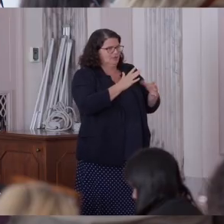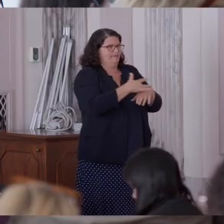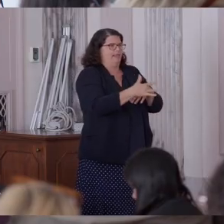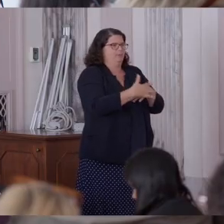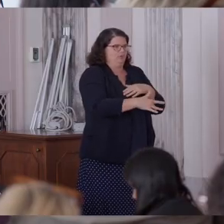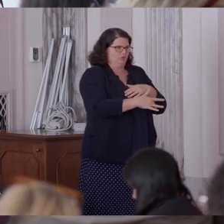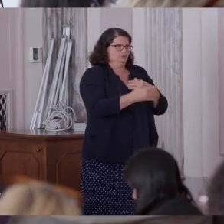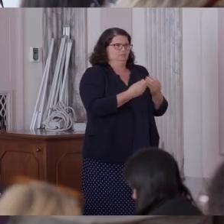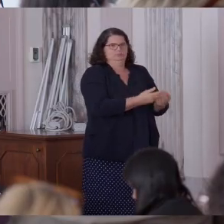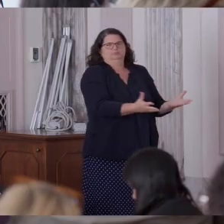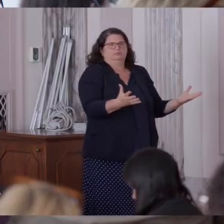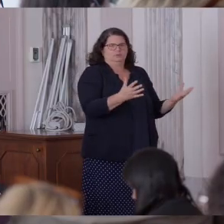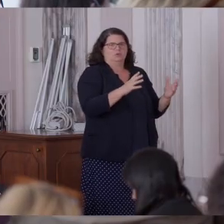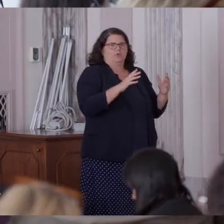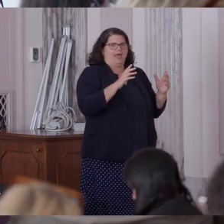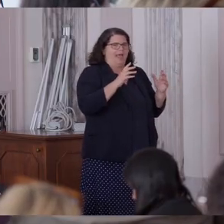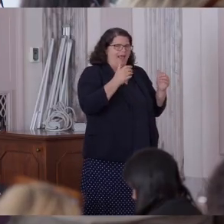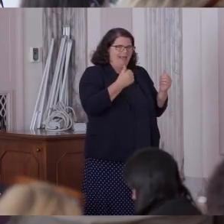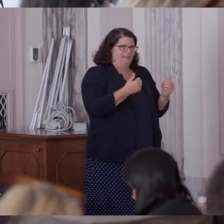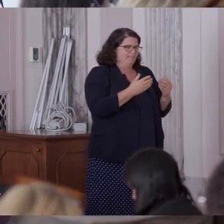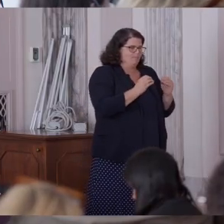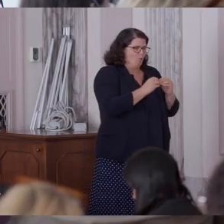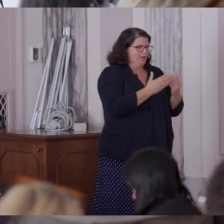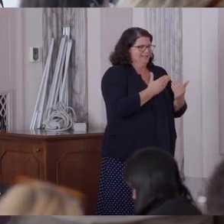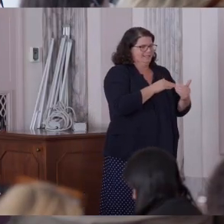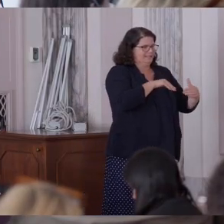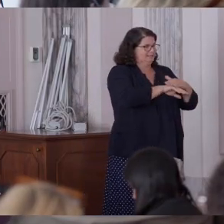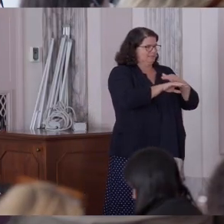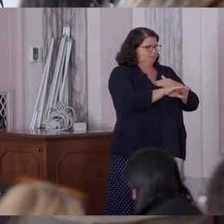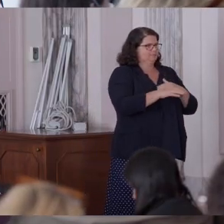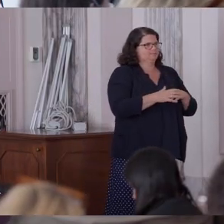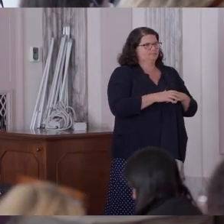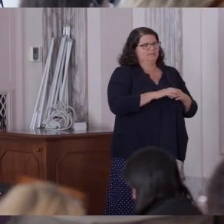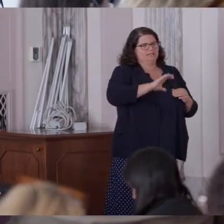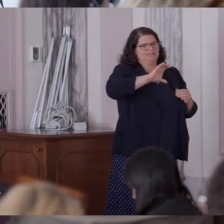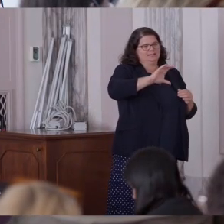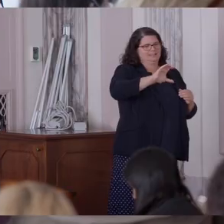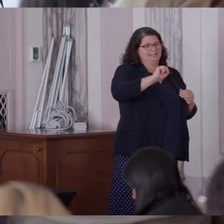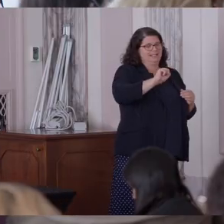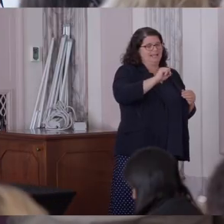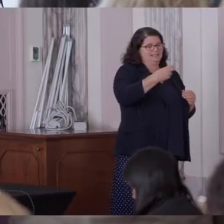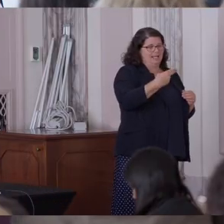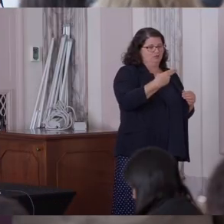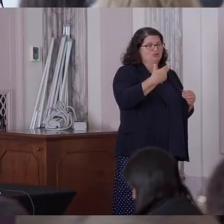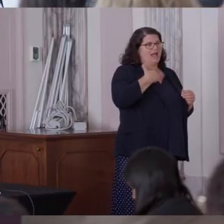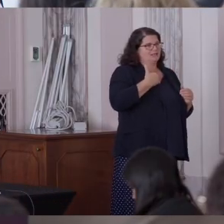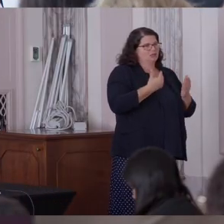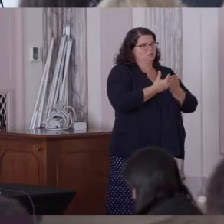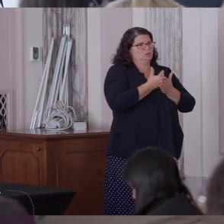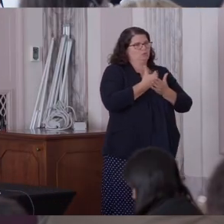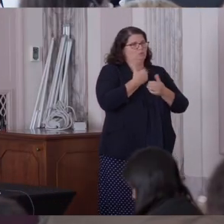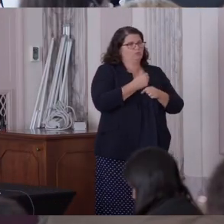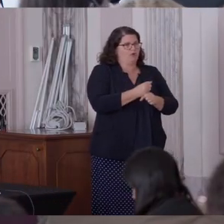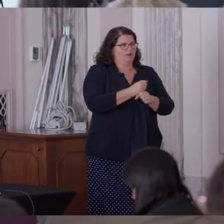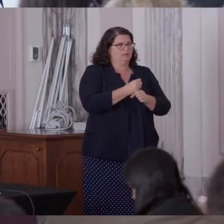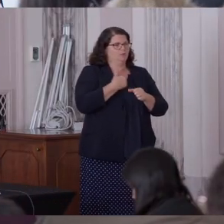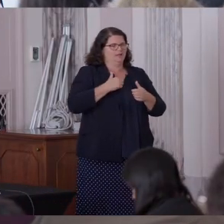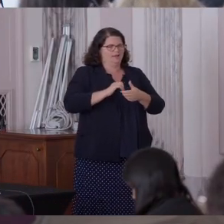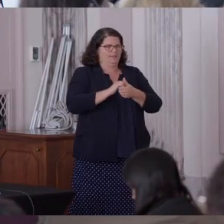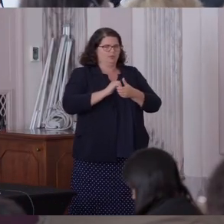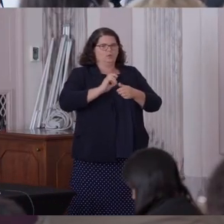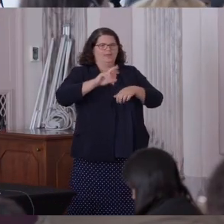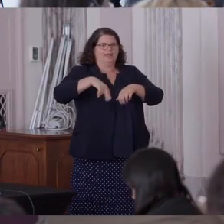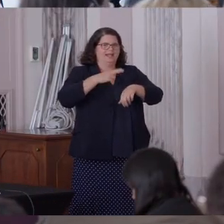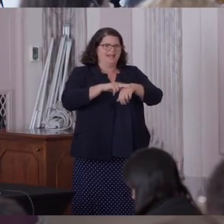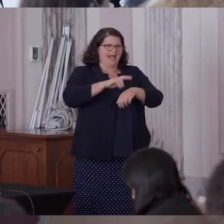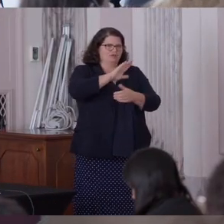all more easily accessible. CSH has a new product, collaboration we're doing with other entities called the National Center for